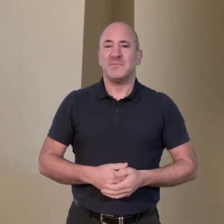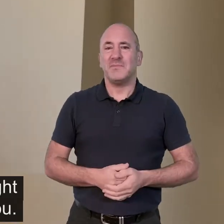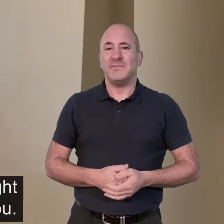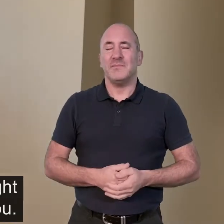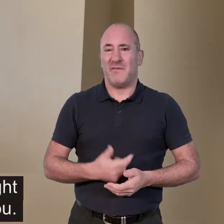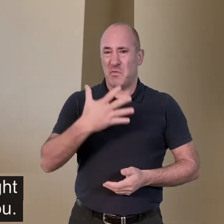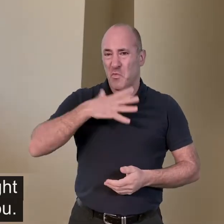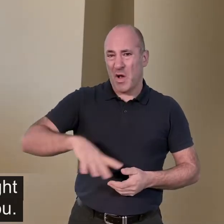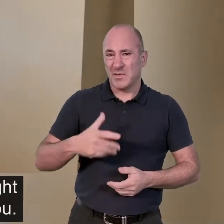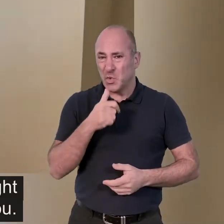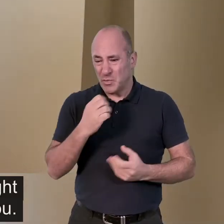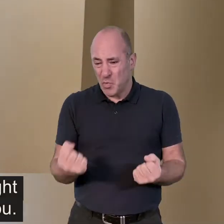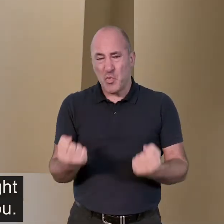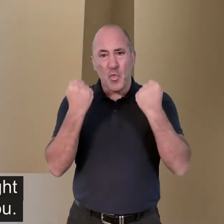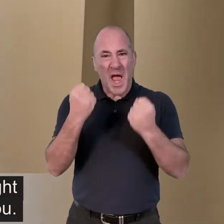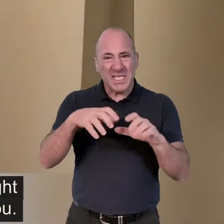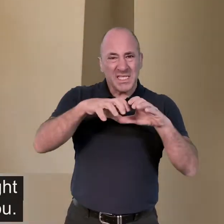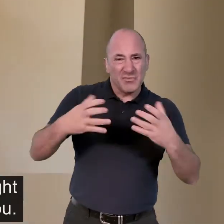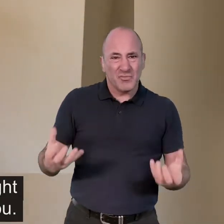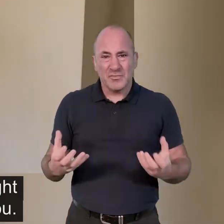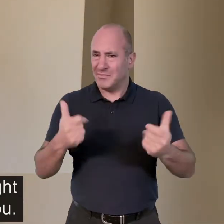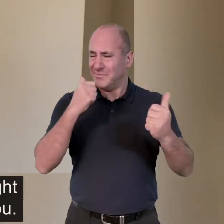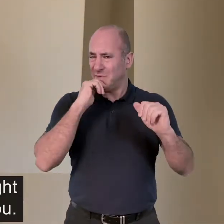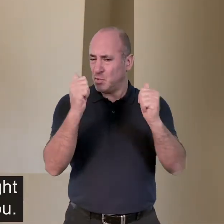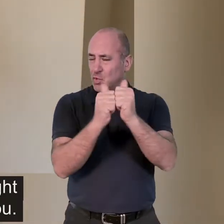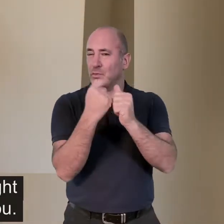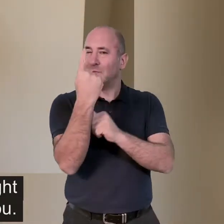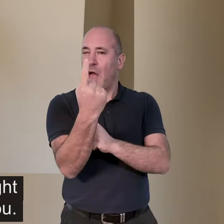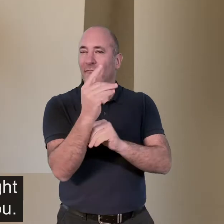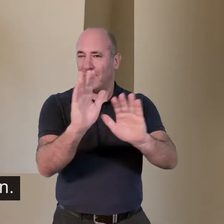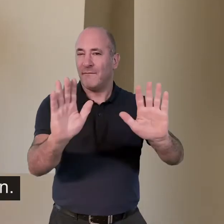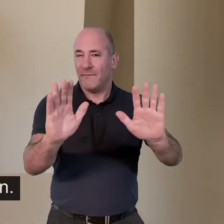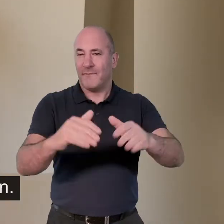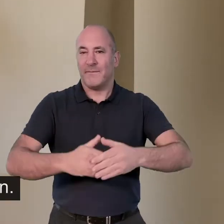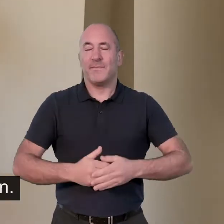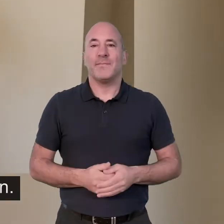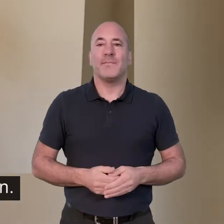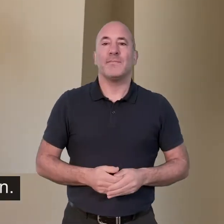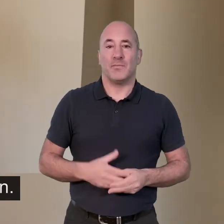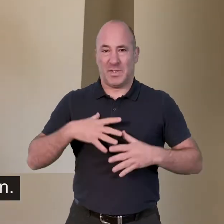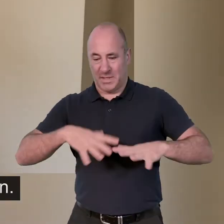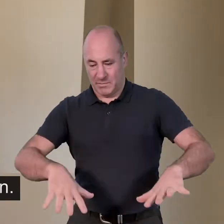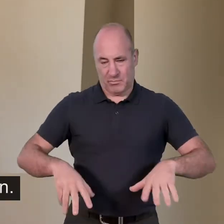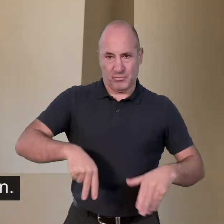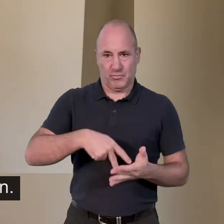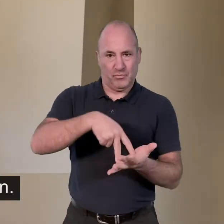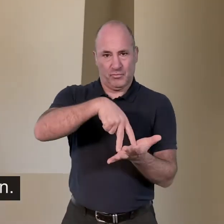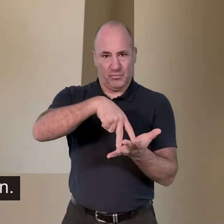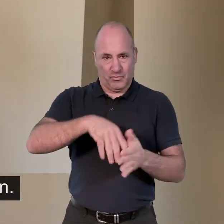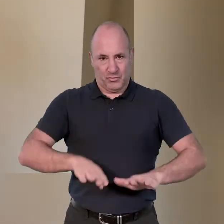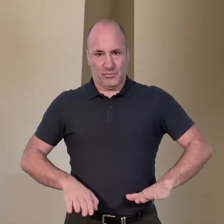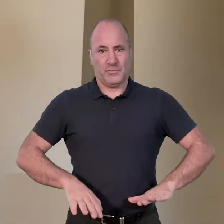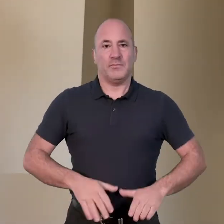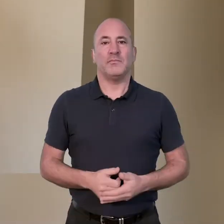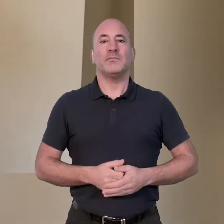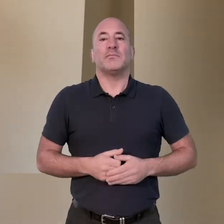overhead. Okay, so you feel like pick up a weight that's going to be suitable for you. Make sure you're in your